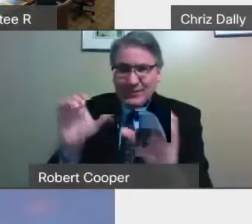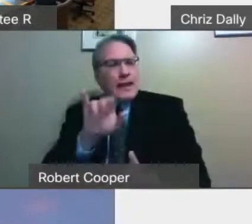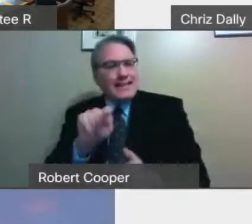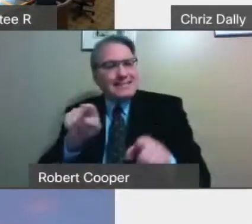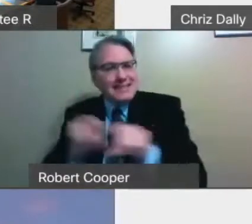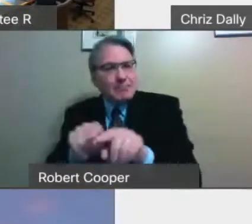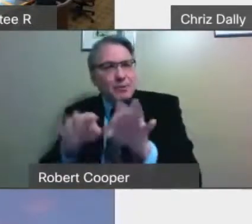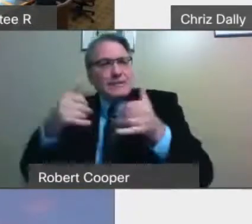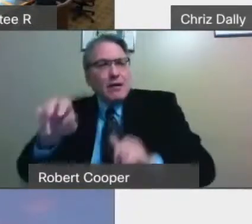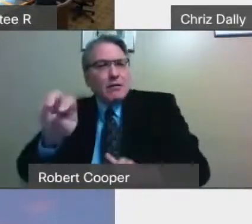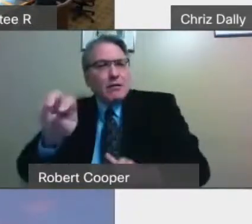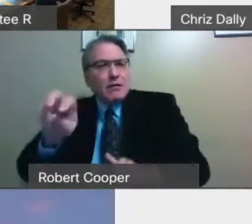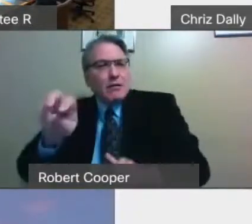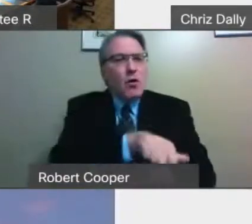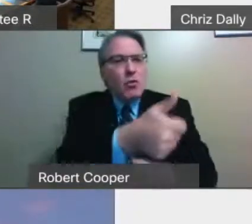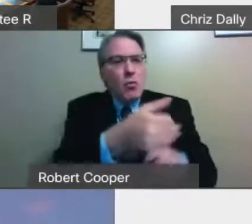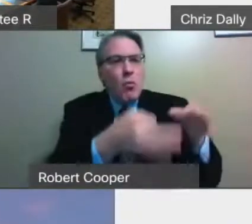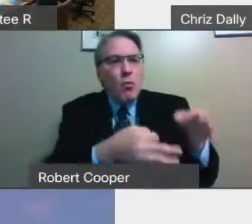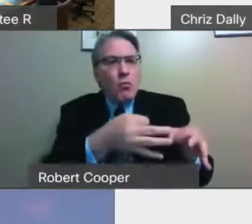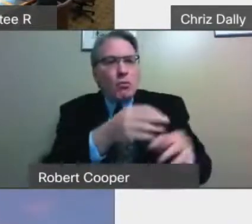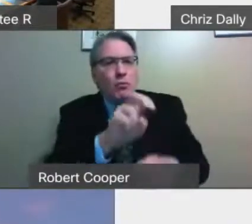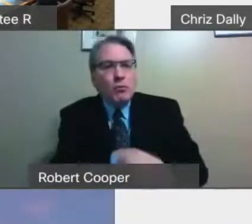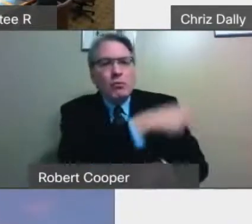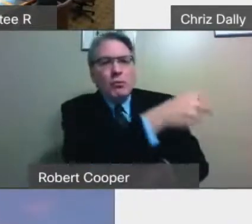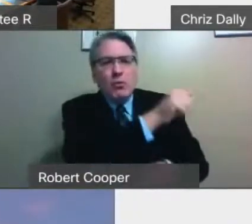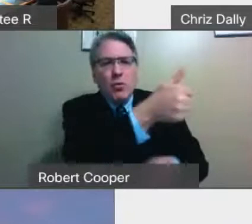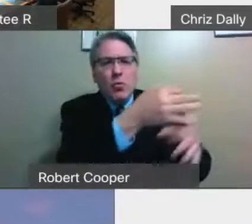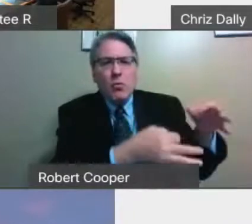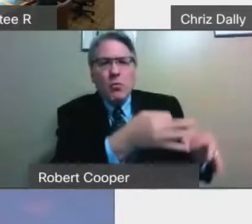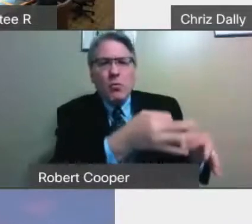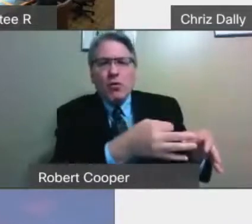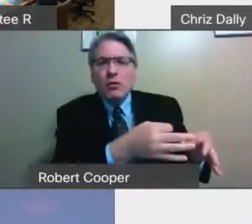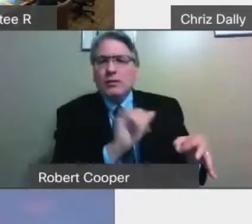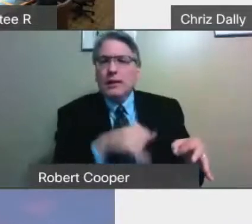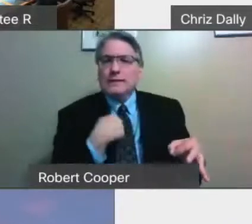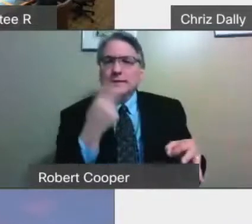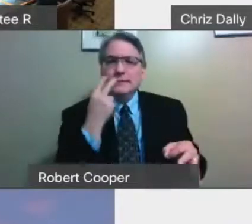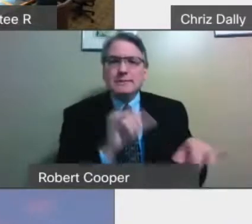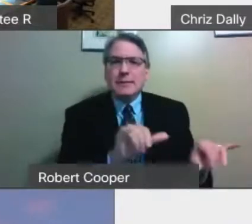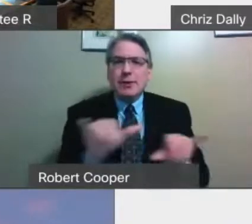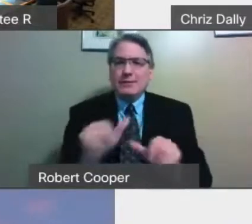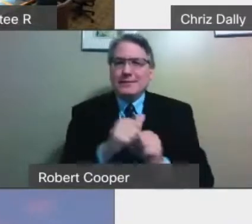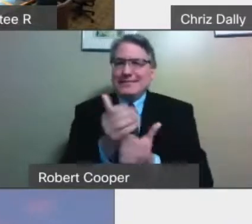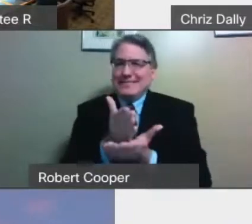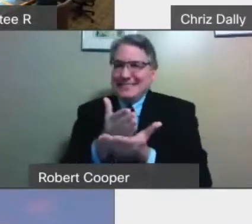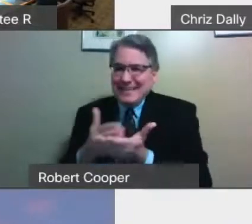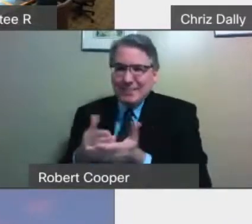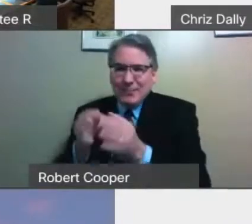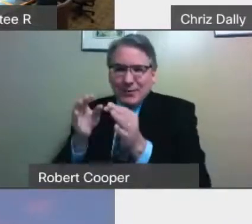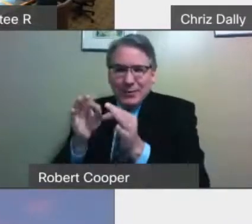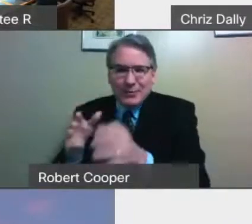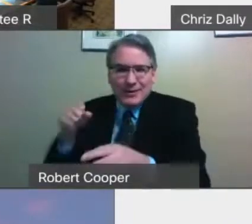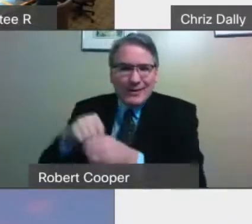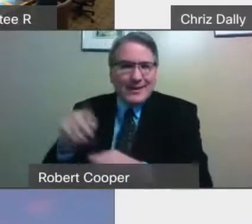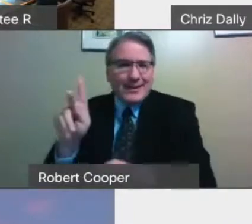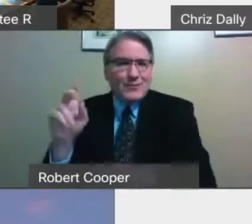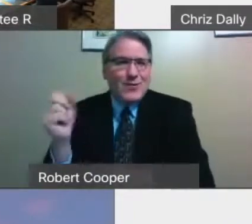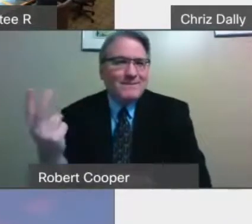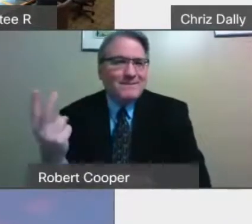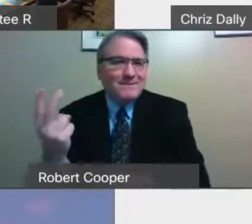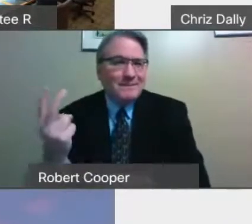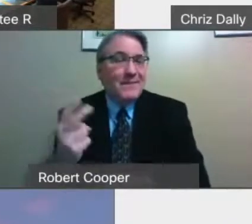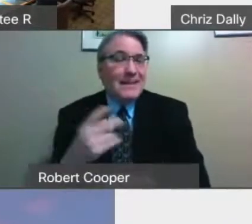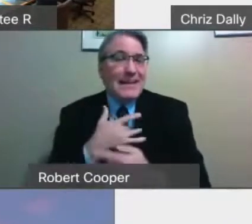let them know you're not certified, you can't do court type of work. They're going to these other court systems, and so we've been seeing the same thing